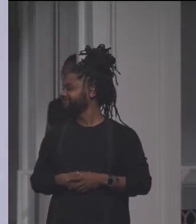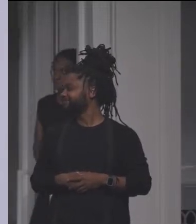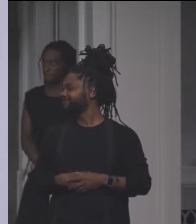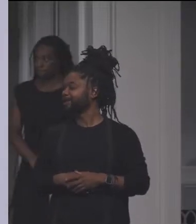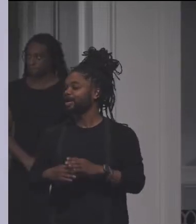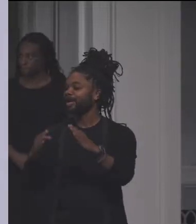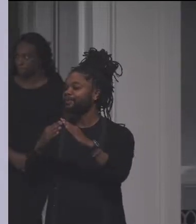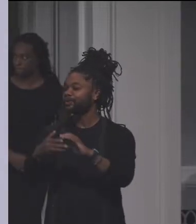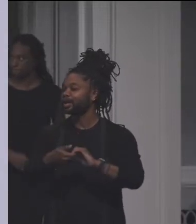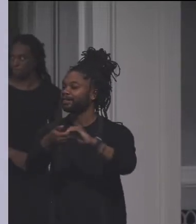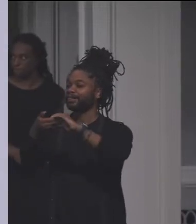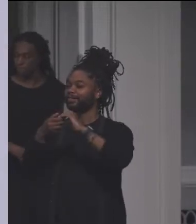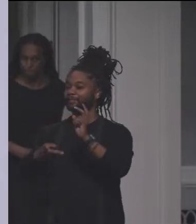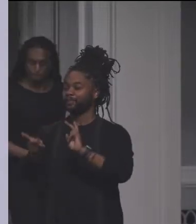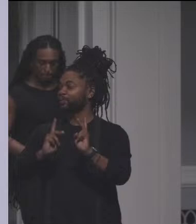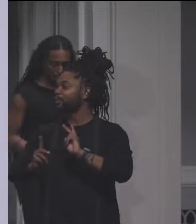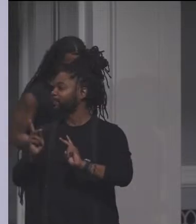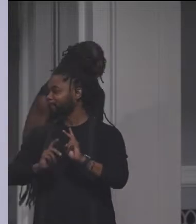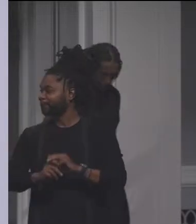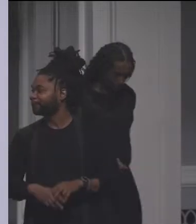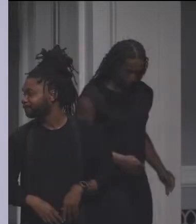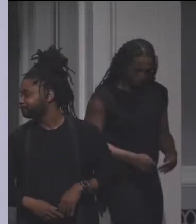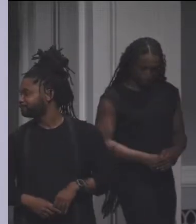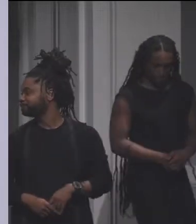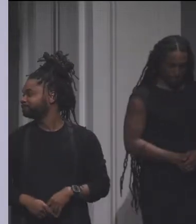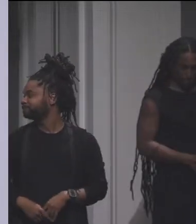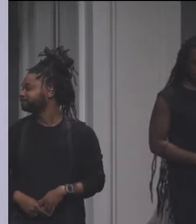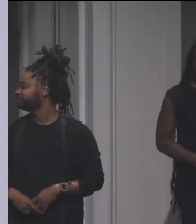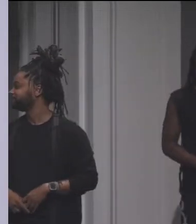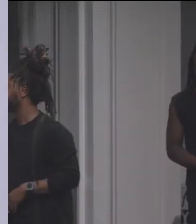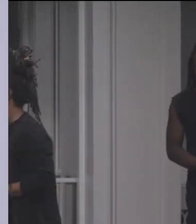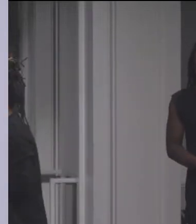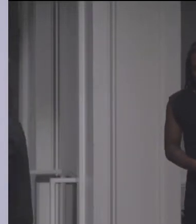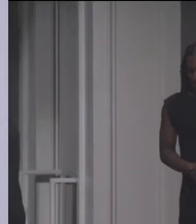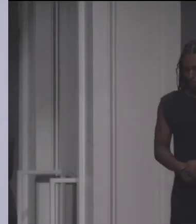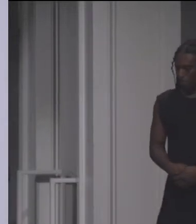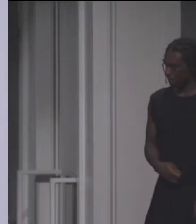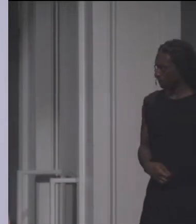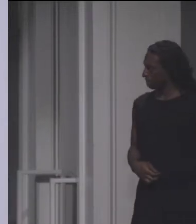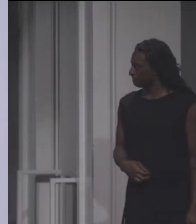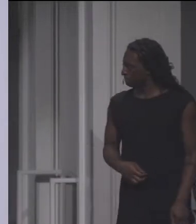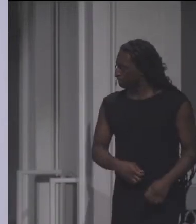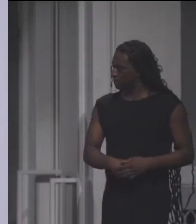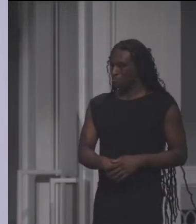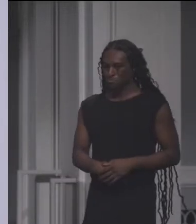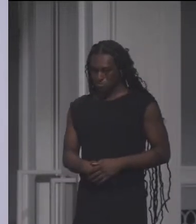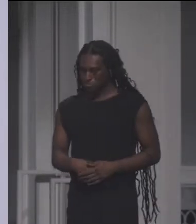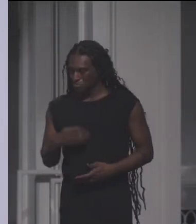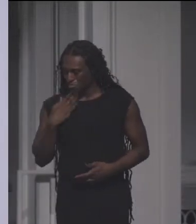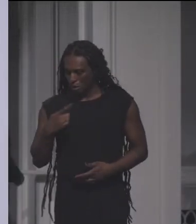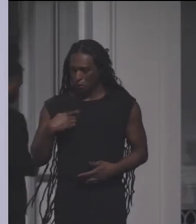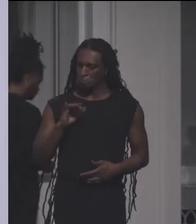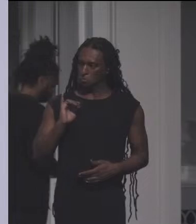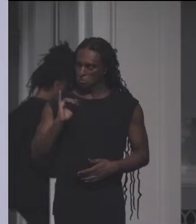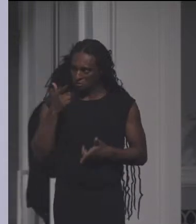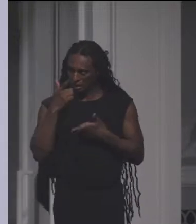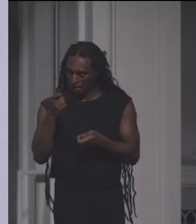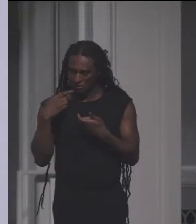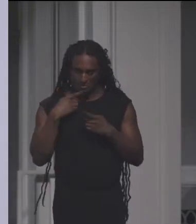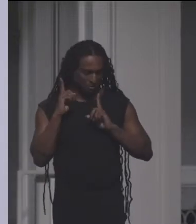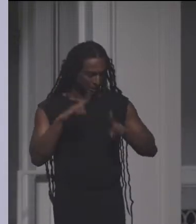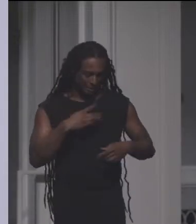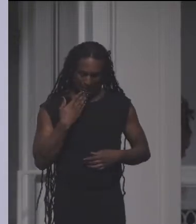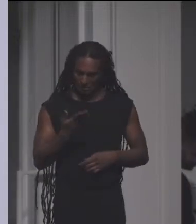Community, yes. people. Yes. Mm-hmm. That comes through very clearly in your work, and I find that very interesting. Yeah.